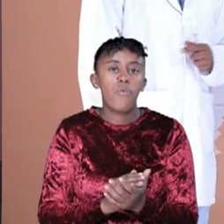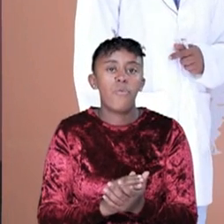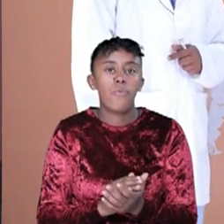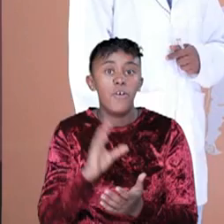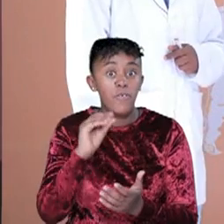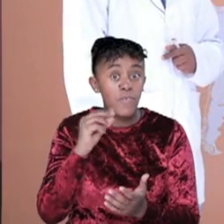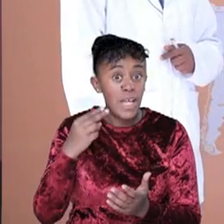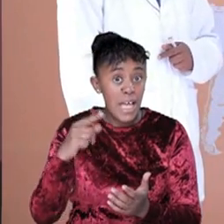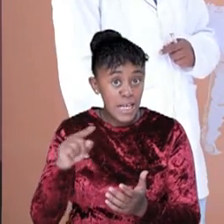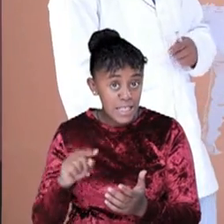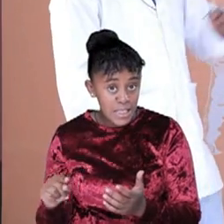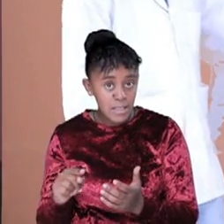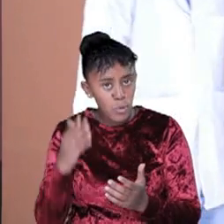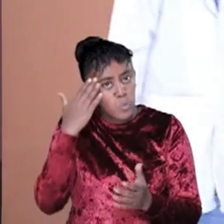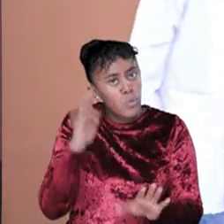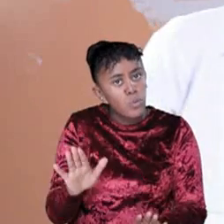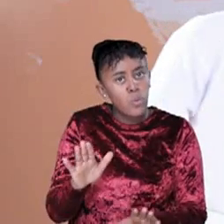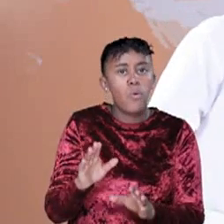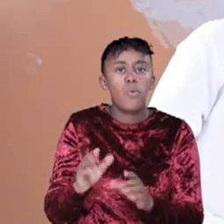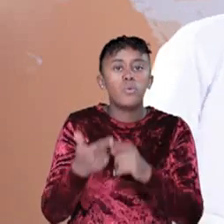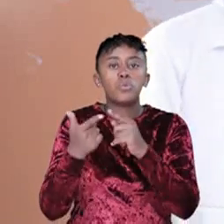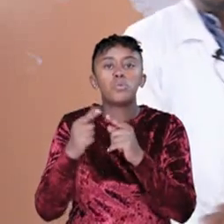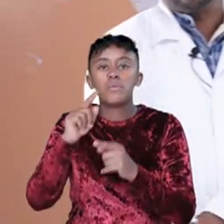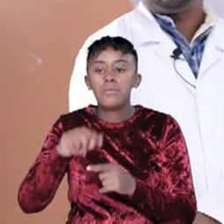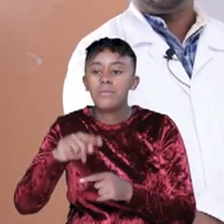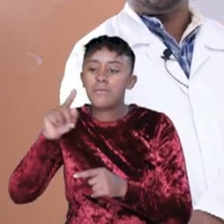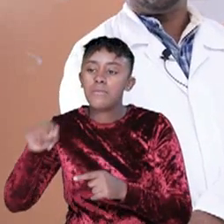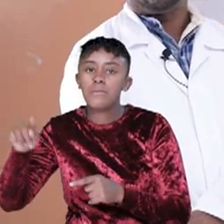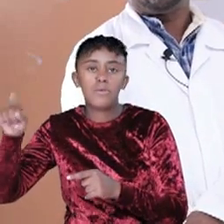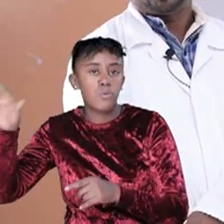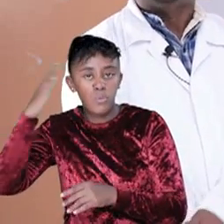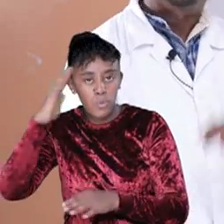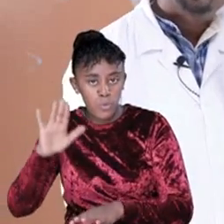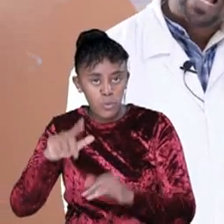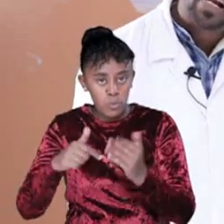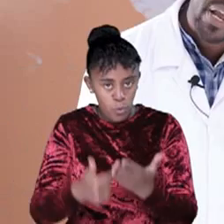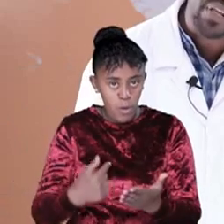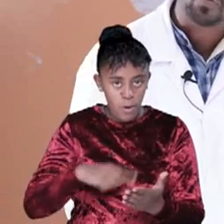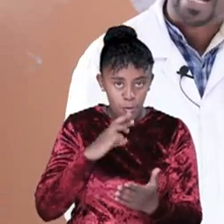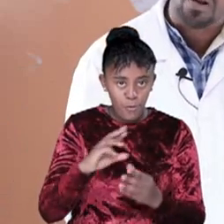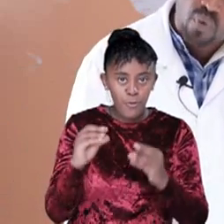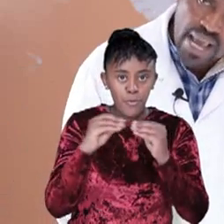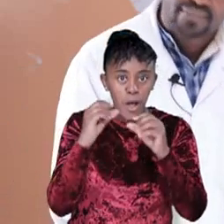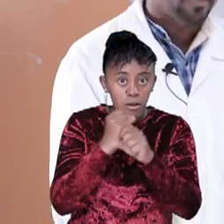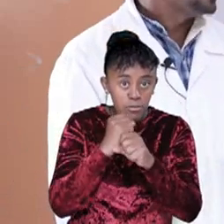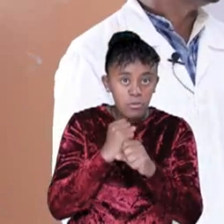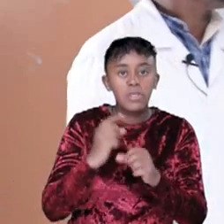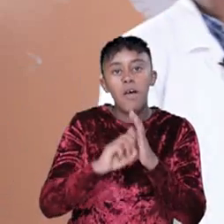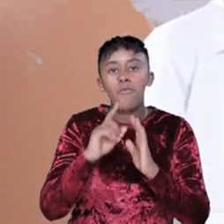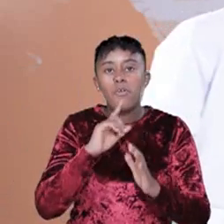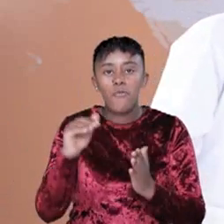50 hertz. And we don't know about the frequency of this one. So we are going to